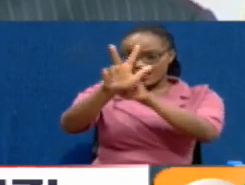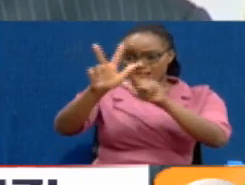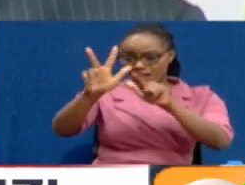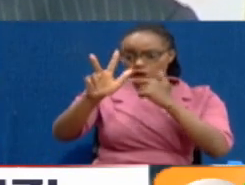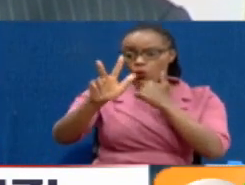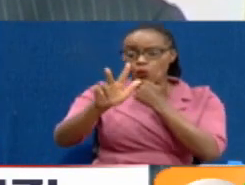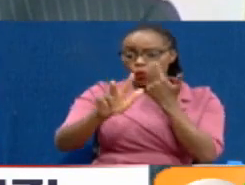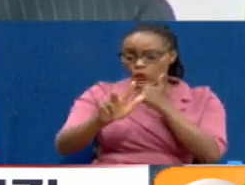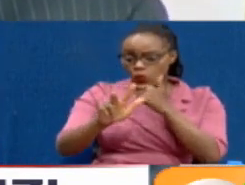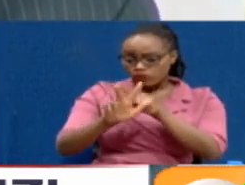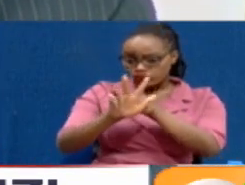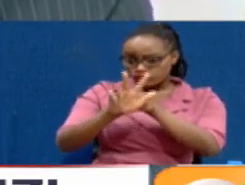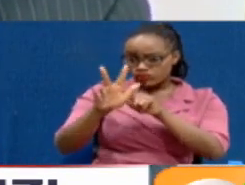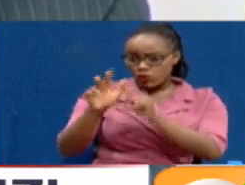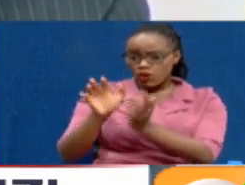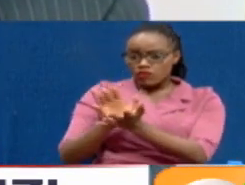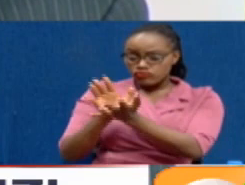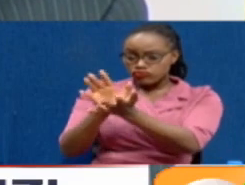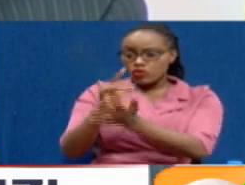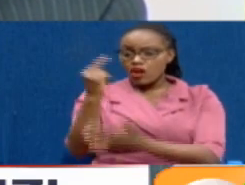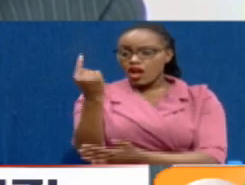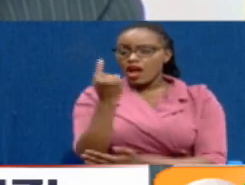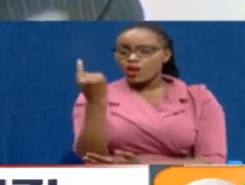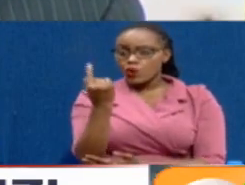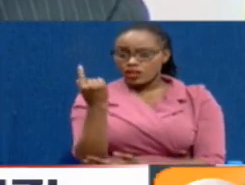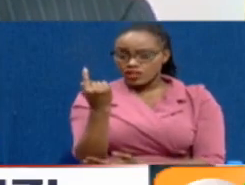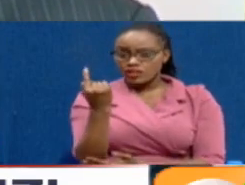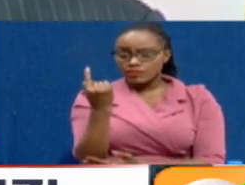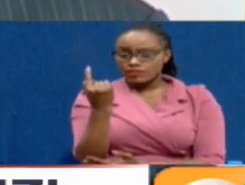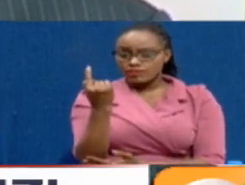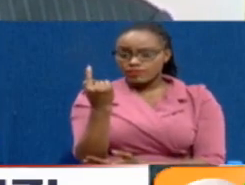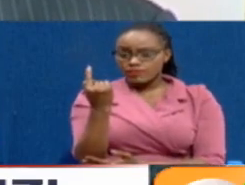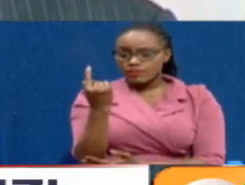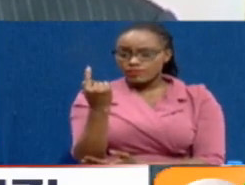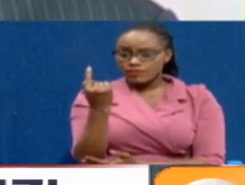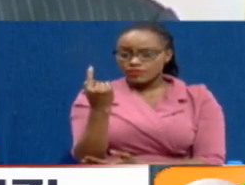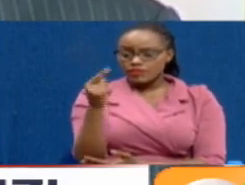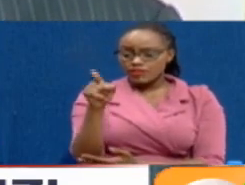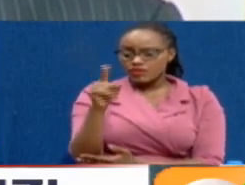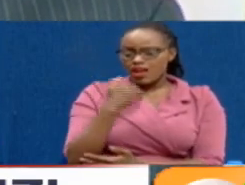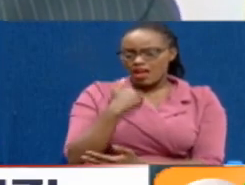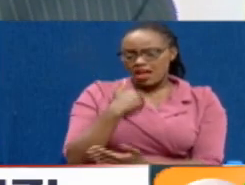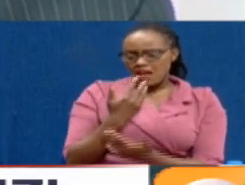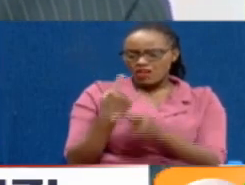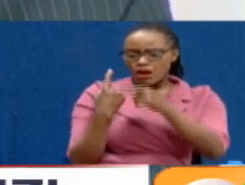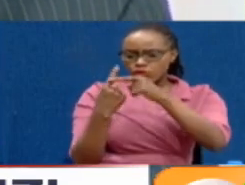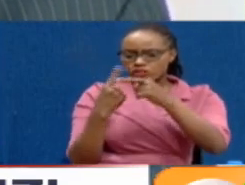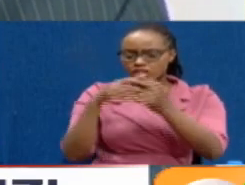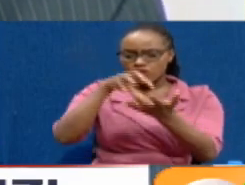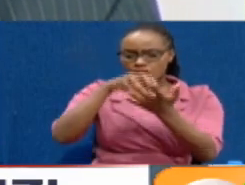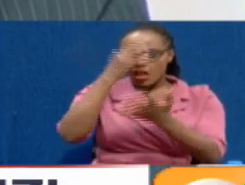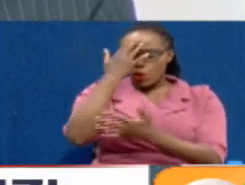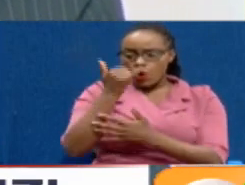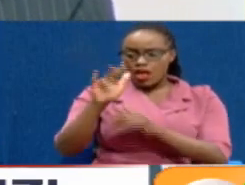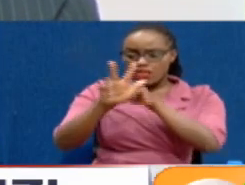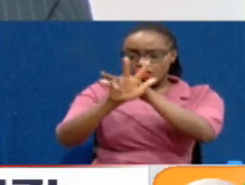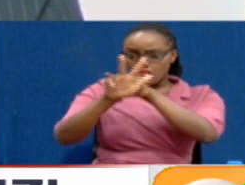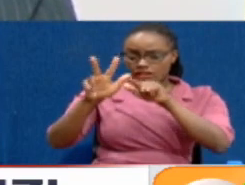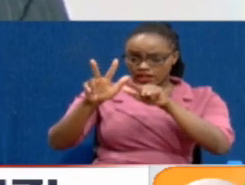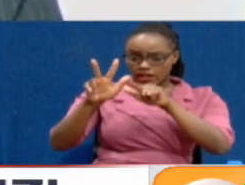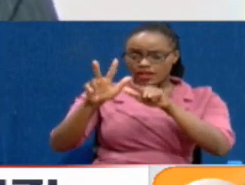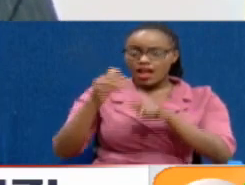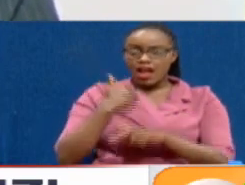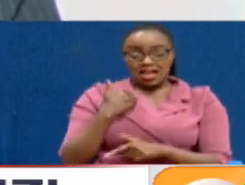are isolating beyond those that are positive cases is because the three met the